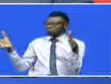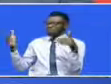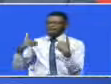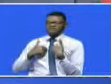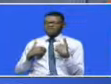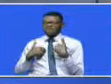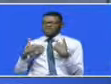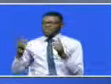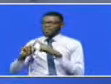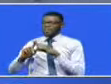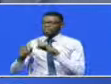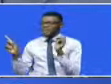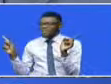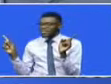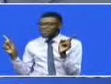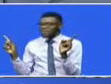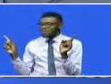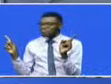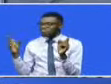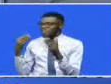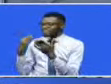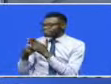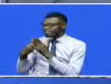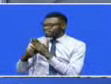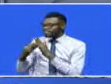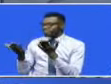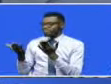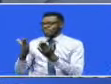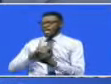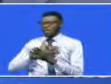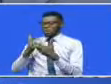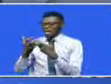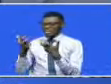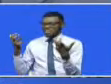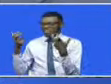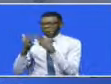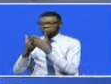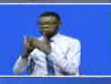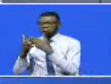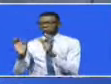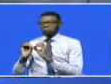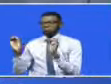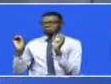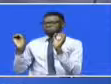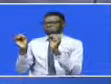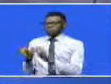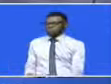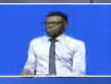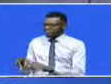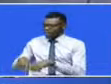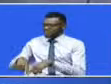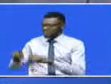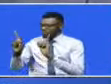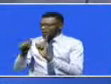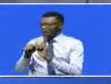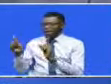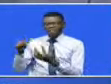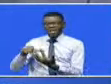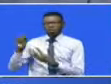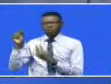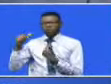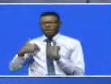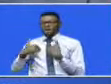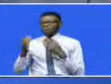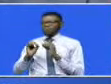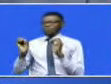Yet, the revenue stream could not match that. Okay. Now, they have no option because even